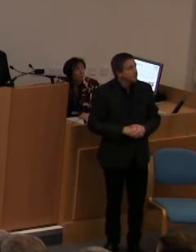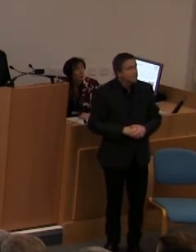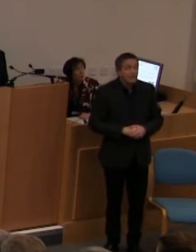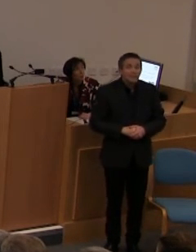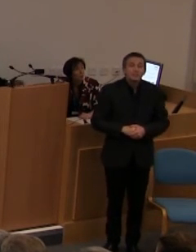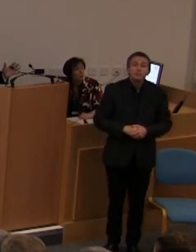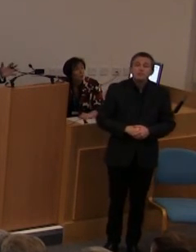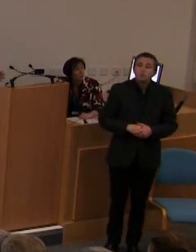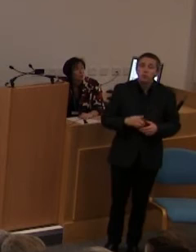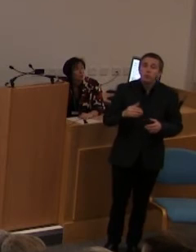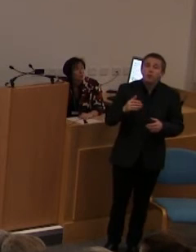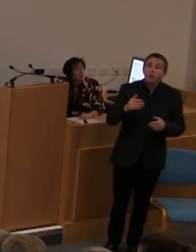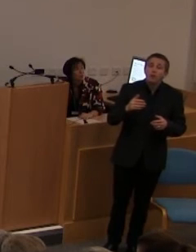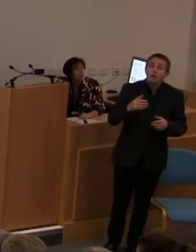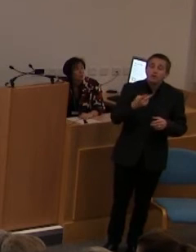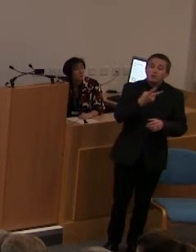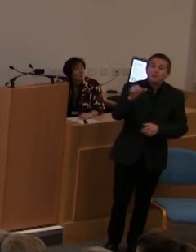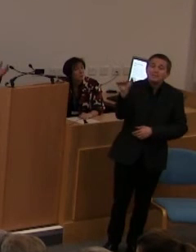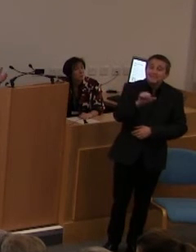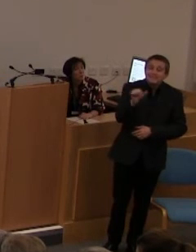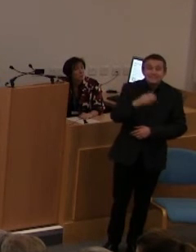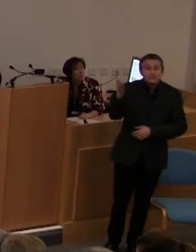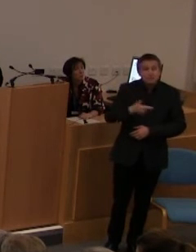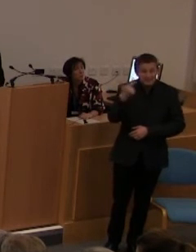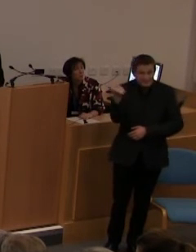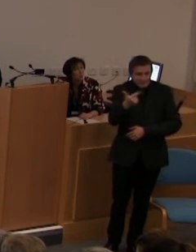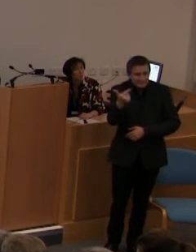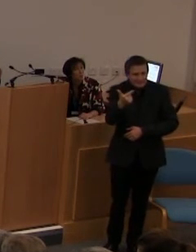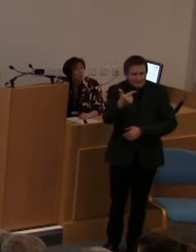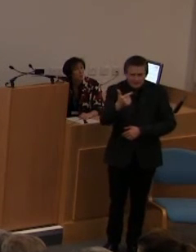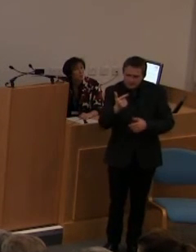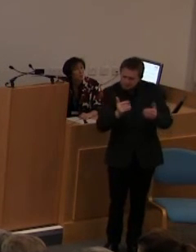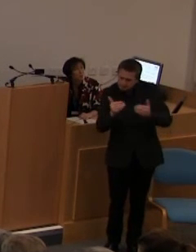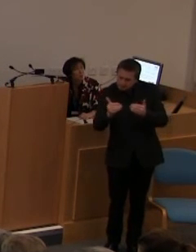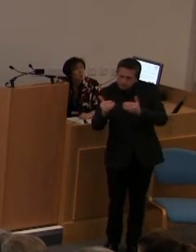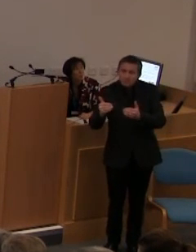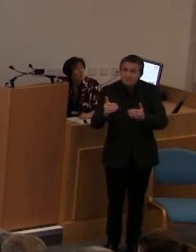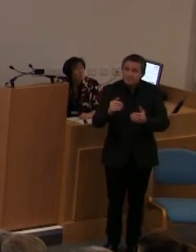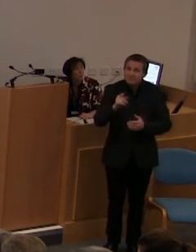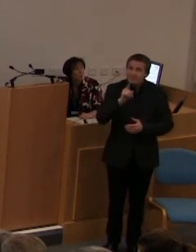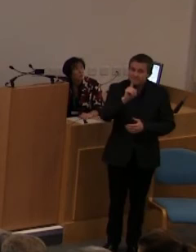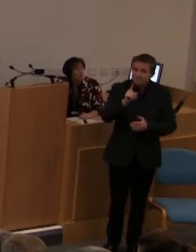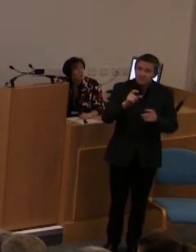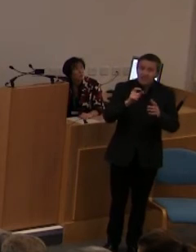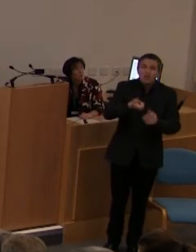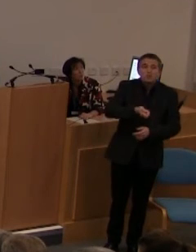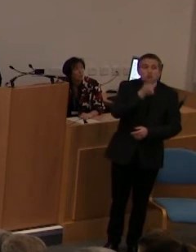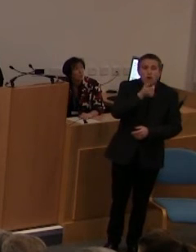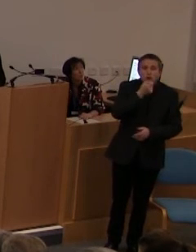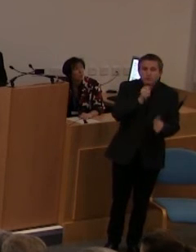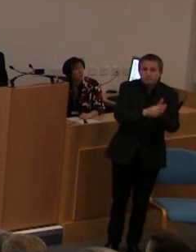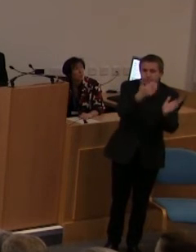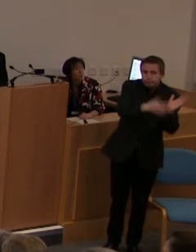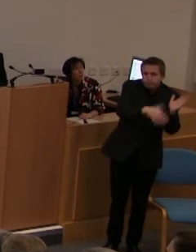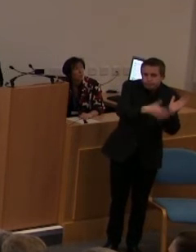Particular areas for action in this year, because the demand on the health service, the high cost of actual drugs, the challenging